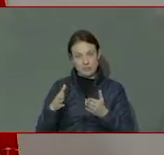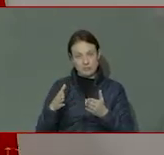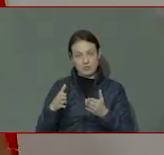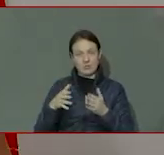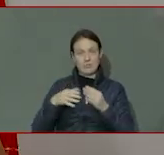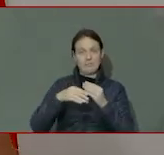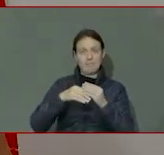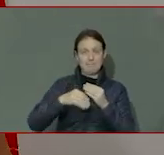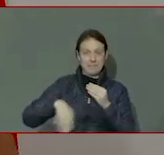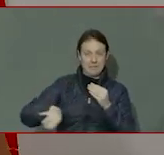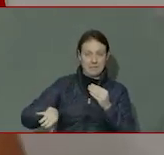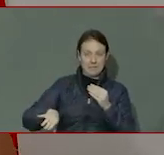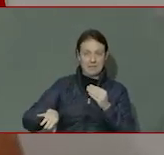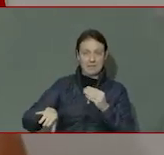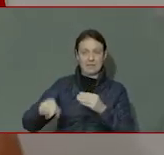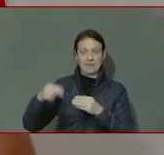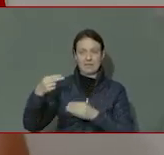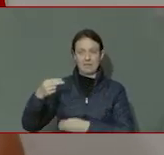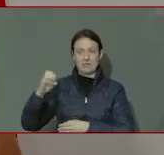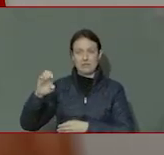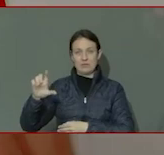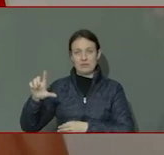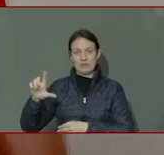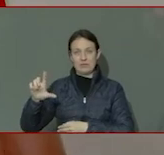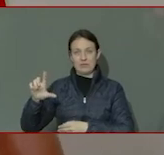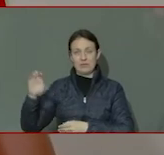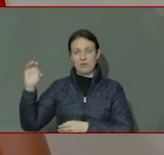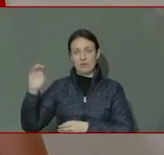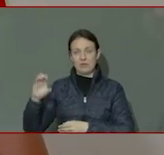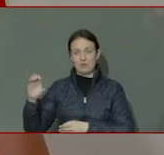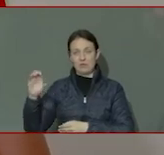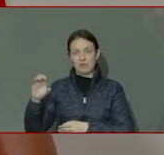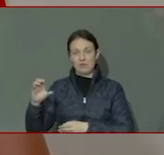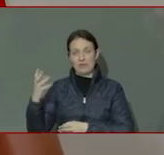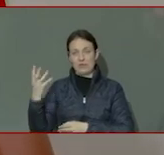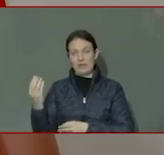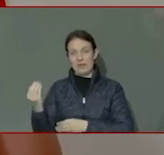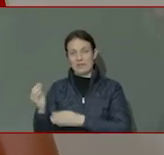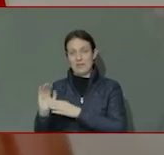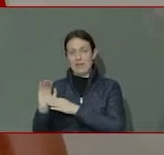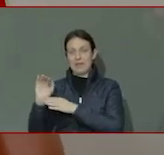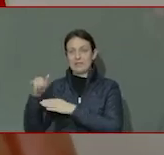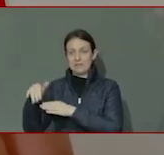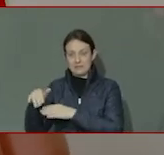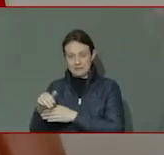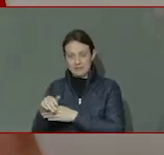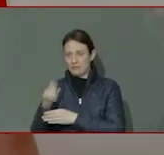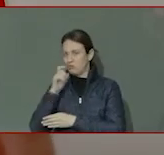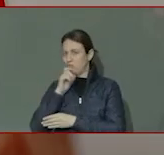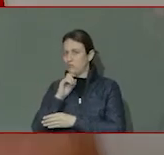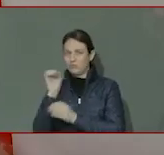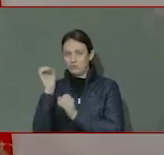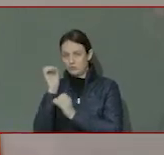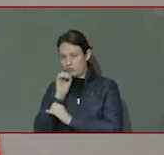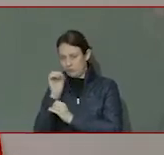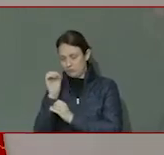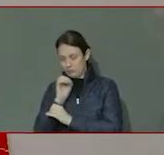minus the concentration of the hydrochloric acid, which is in excess, which was left.